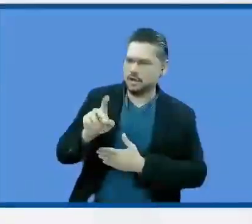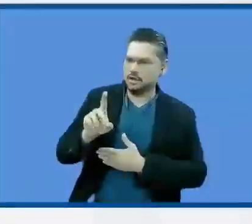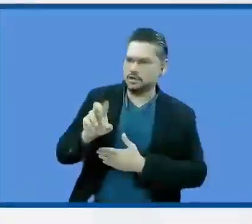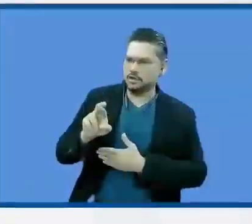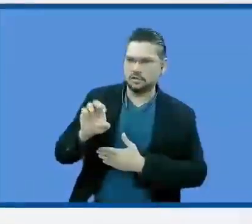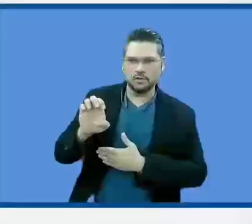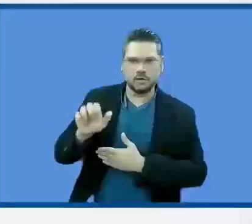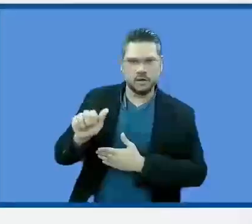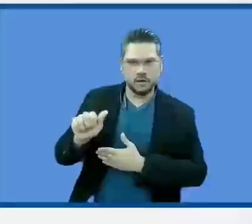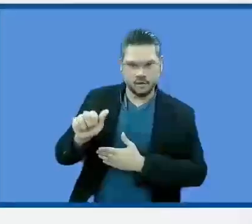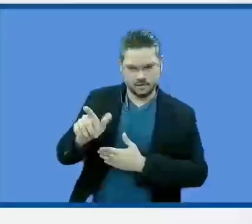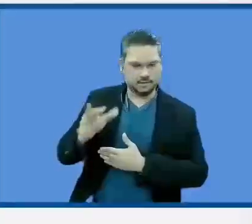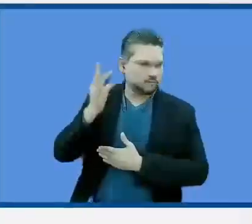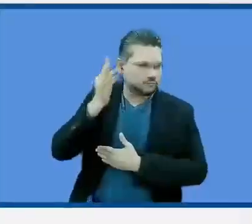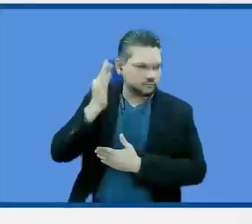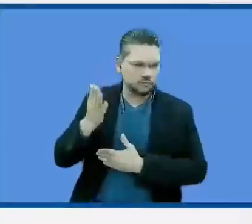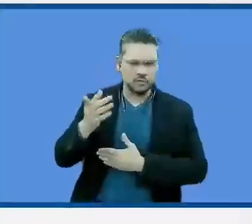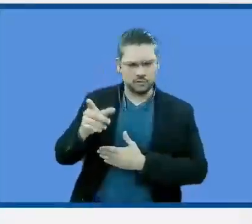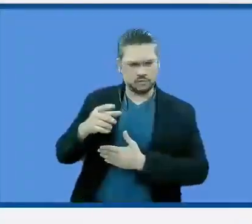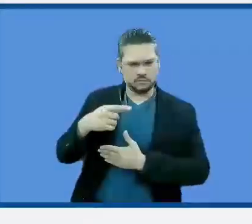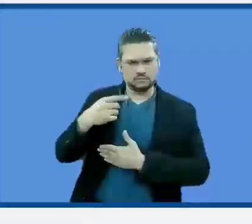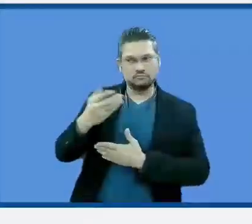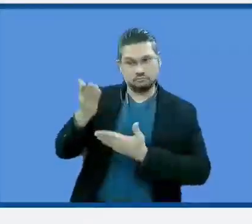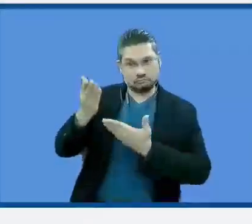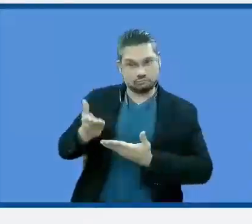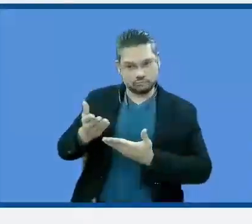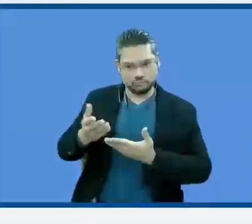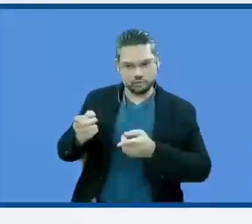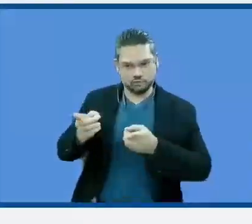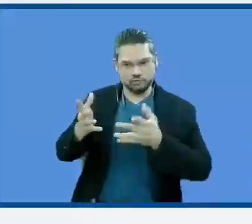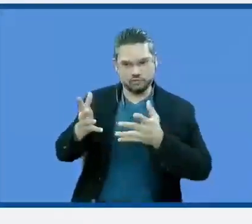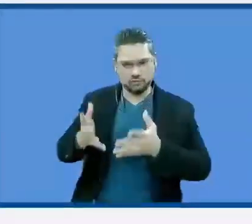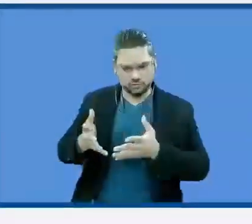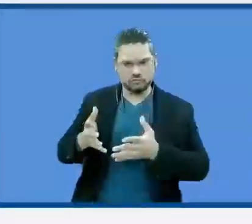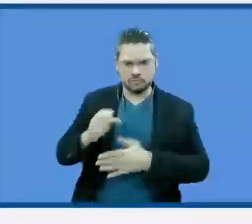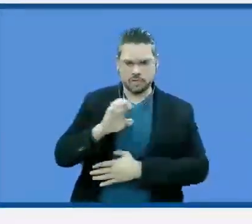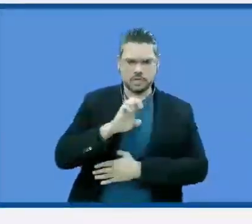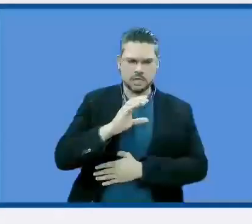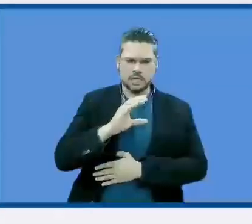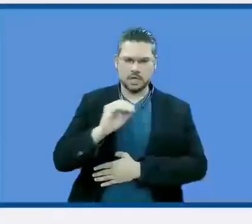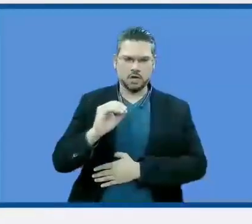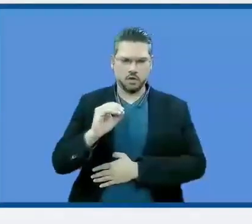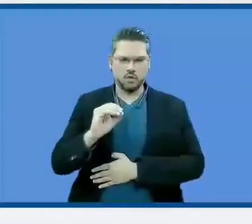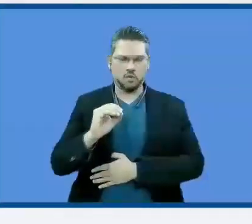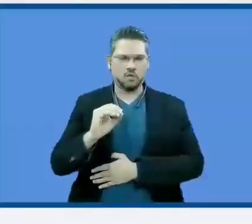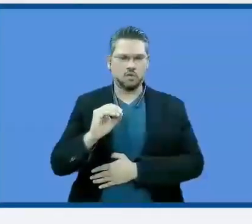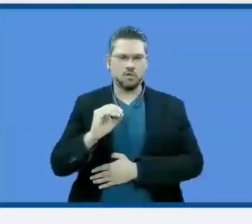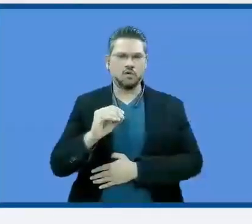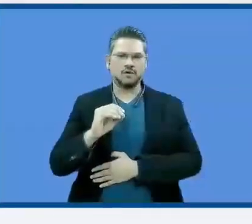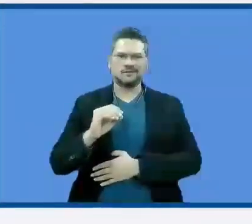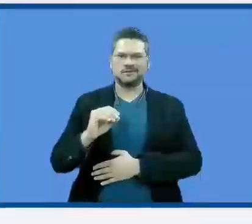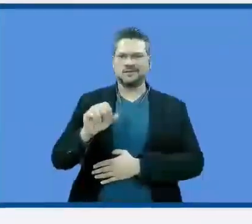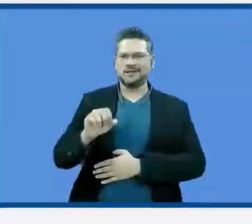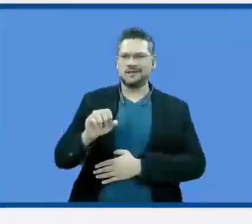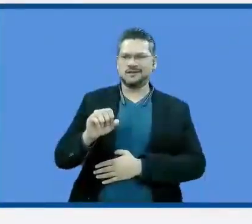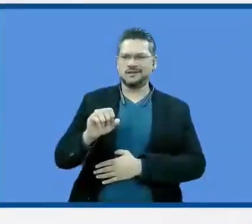is the director of ECHO for Sub-Saharan Africa, Asia, Latin America,